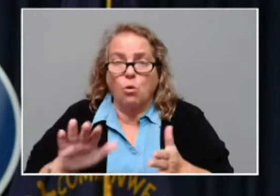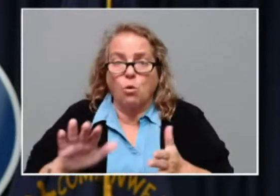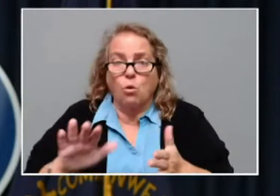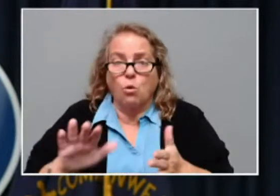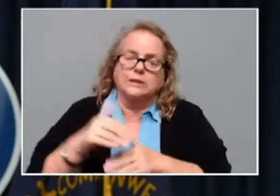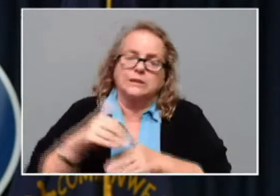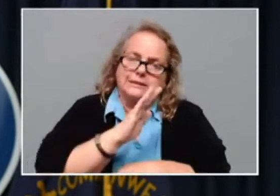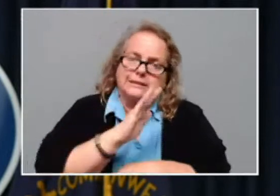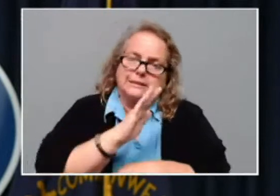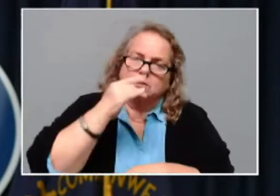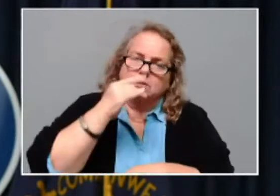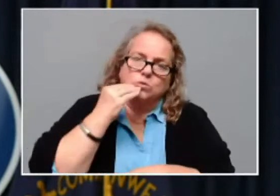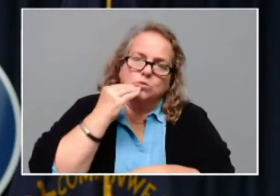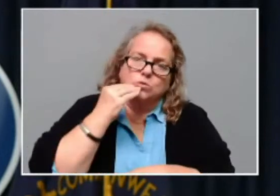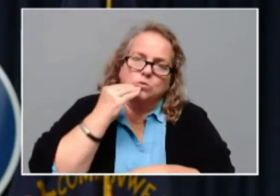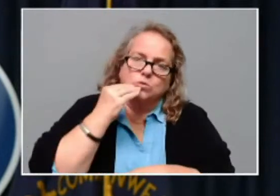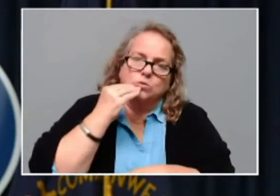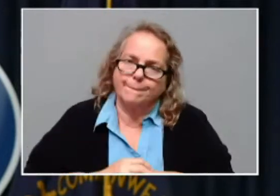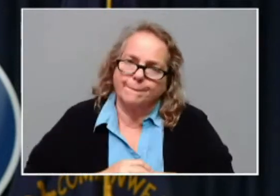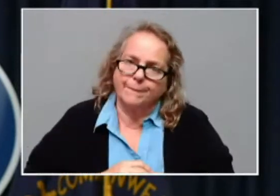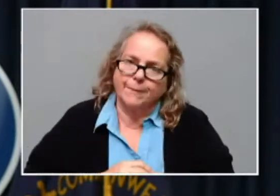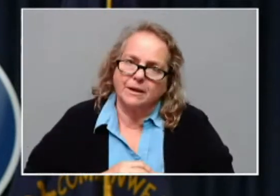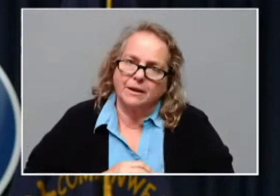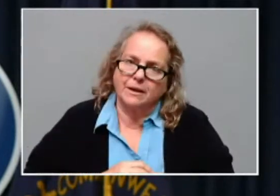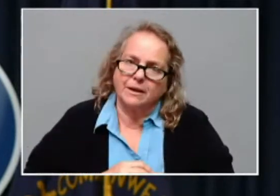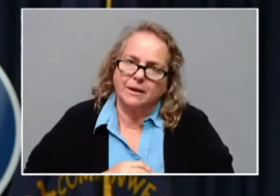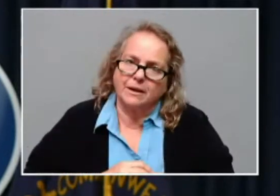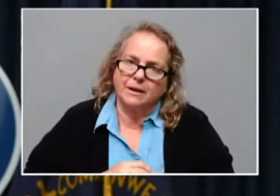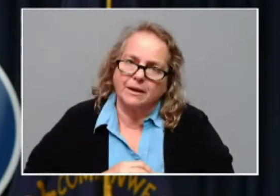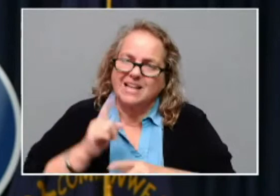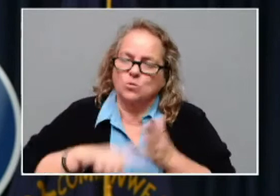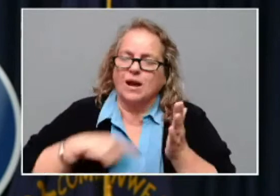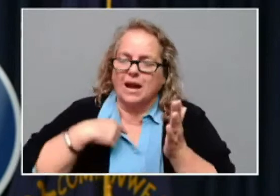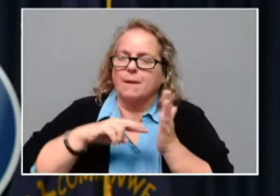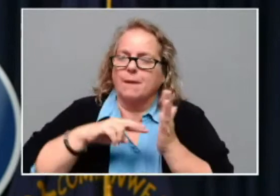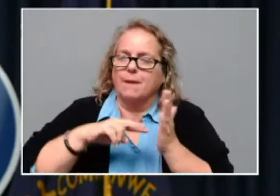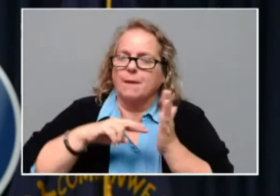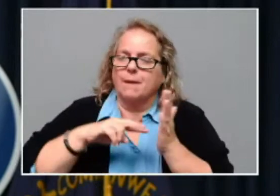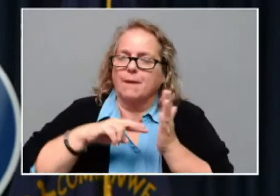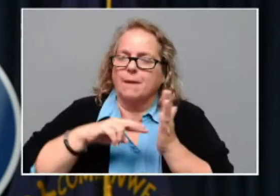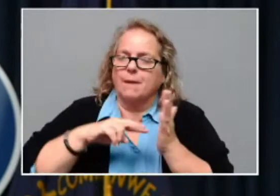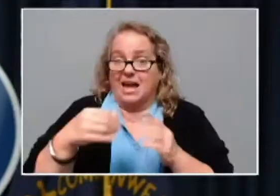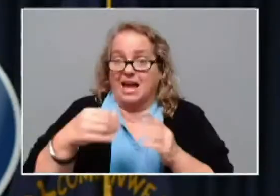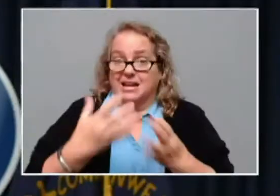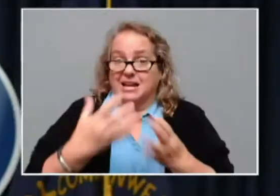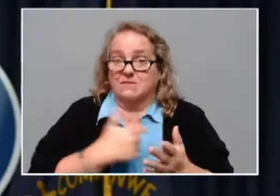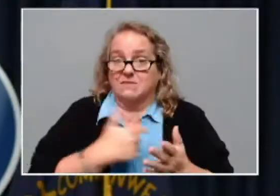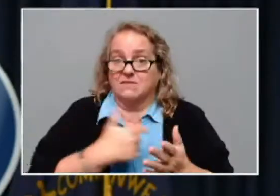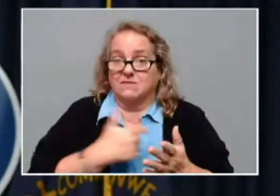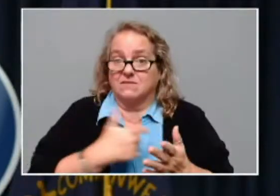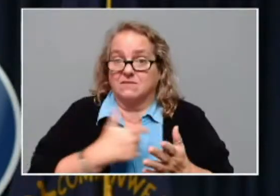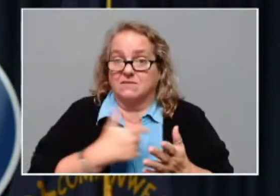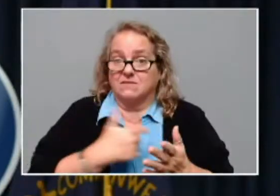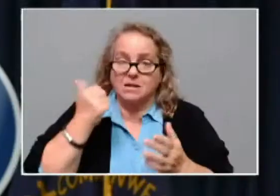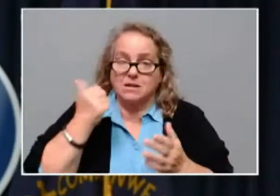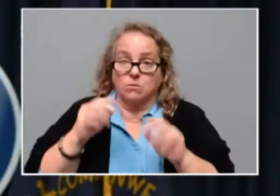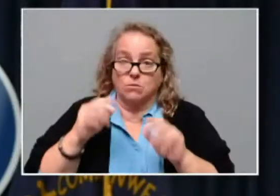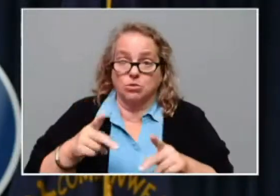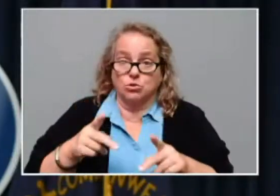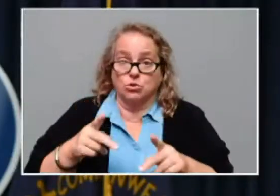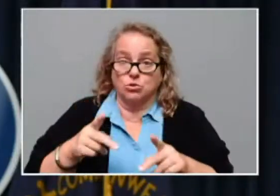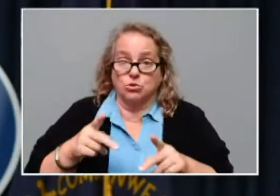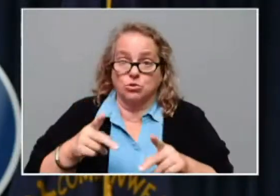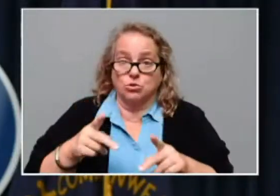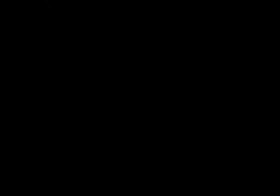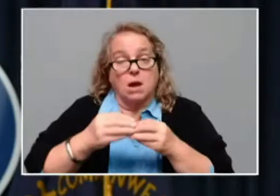that. And this gives us our best chance. Now, it's possible that we can get numbers down eventually. It's not